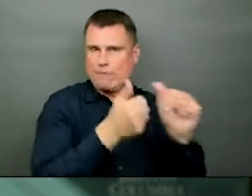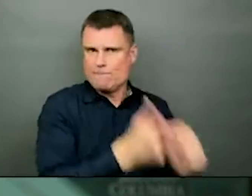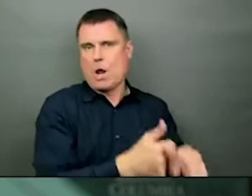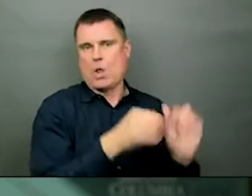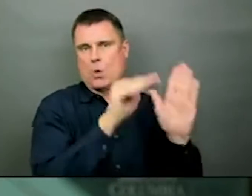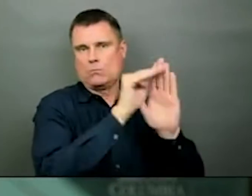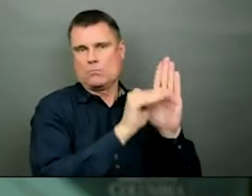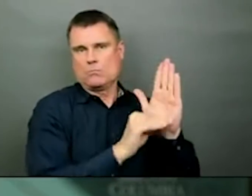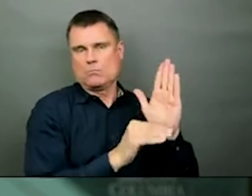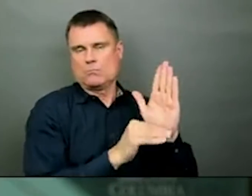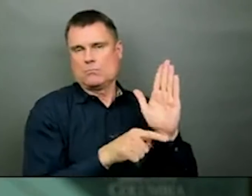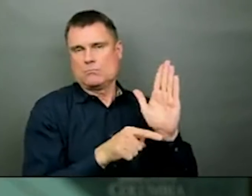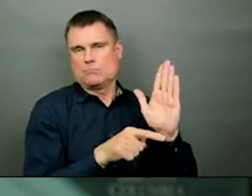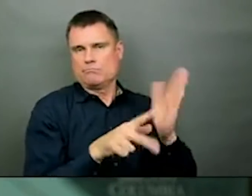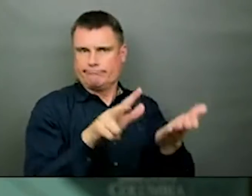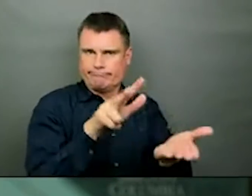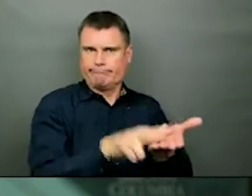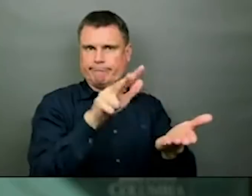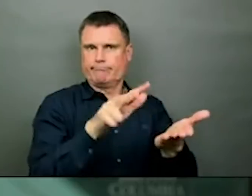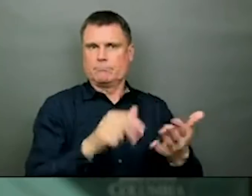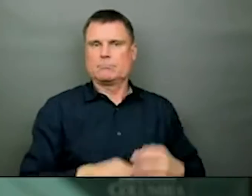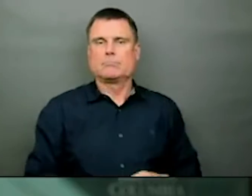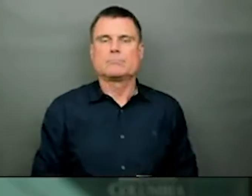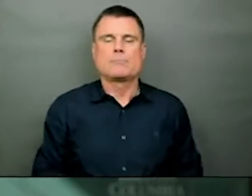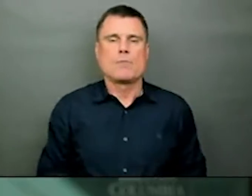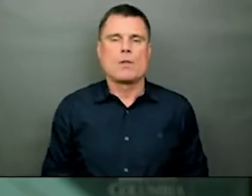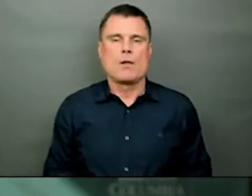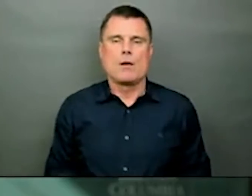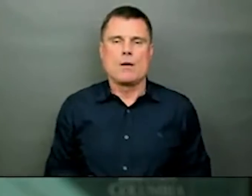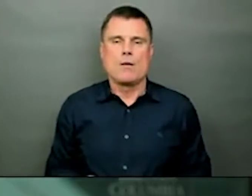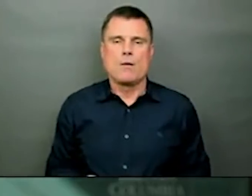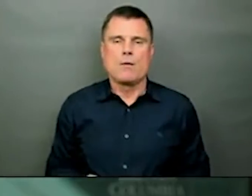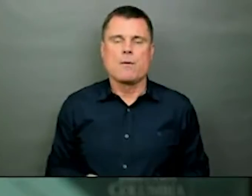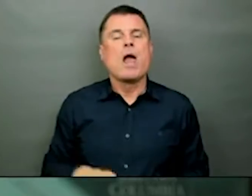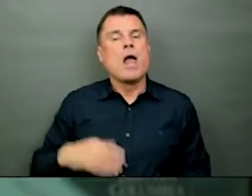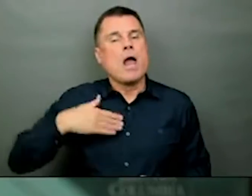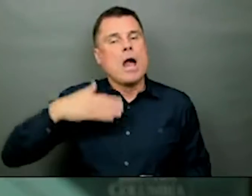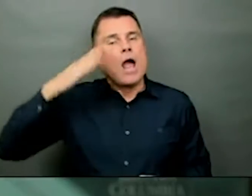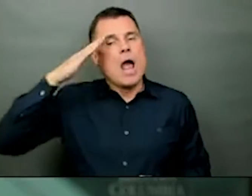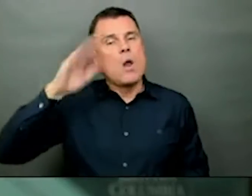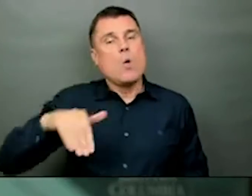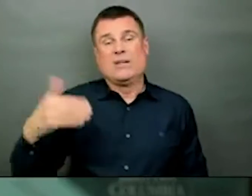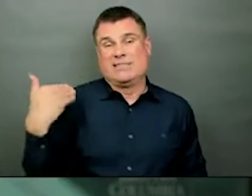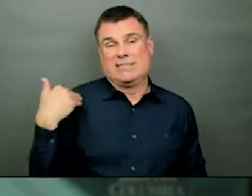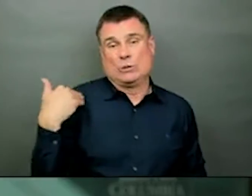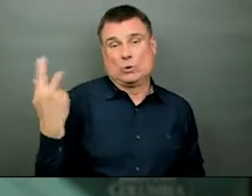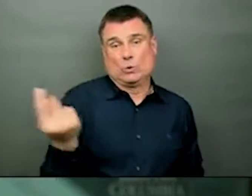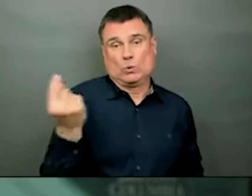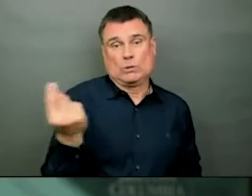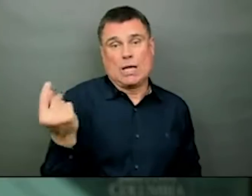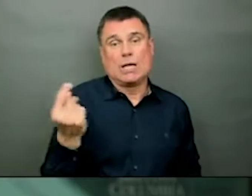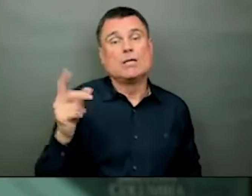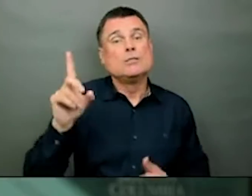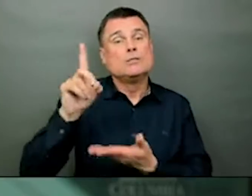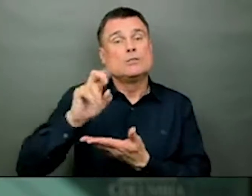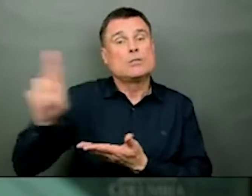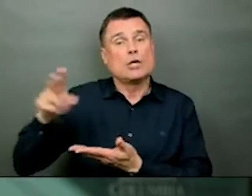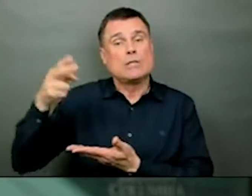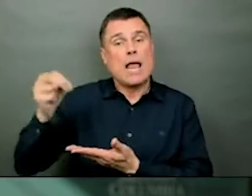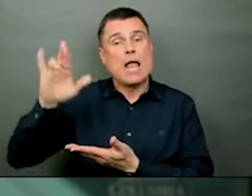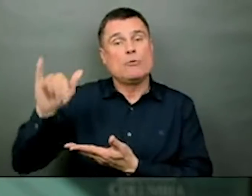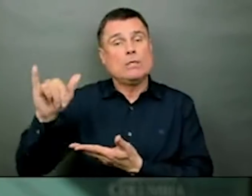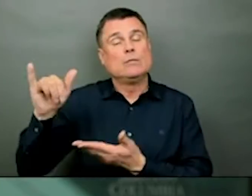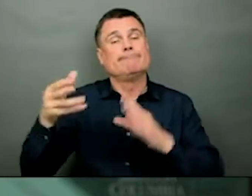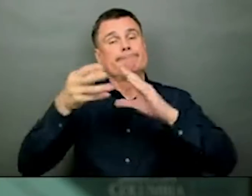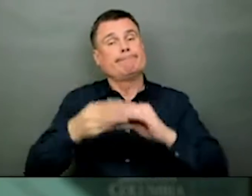And we've seen a couple of cases. Dr. Henry referred to one on Tuesday, where people came together at a particular